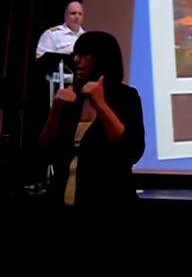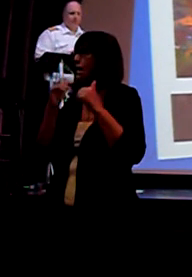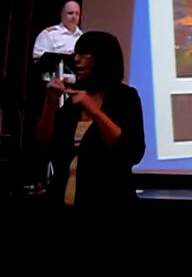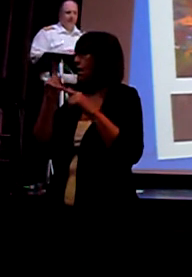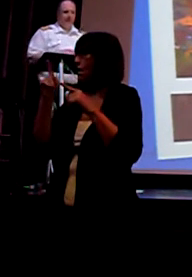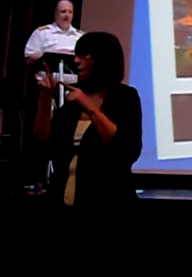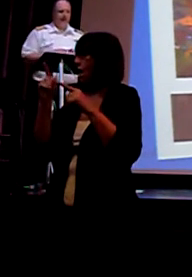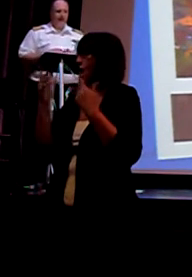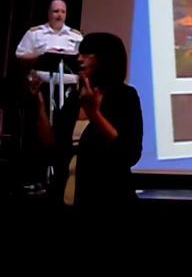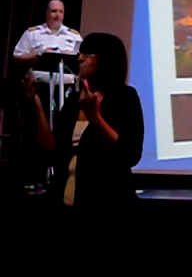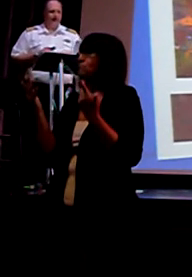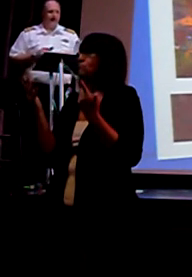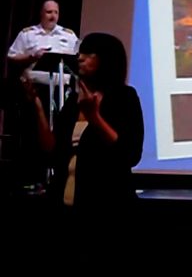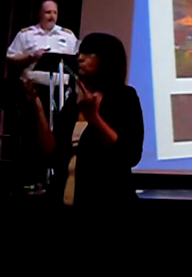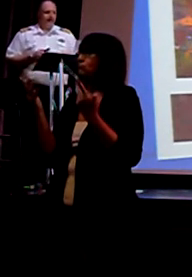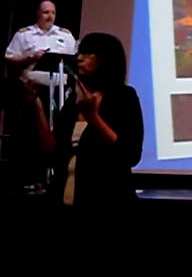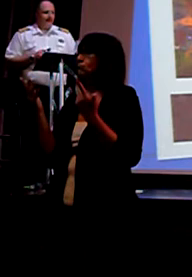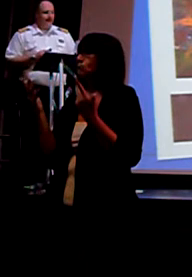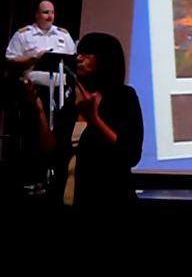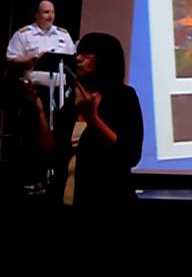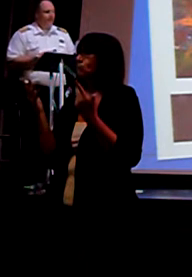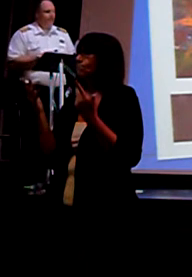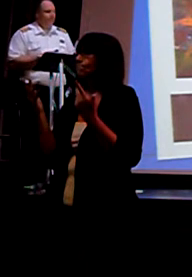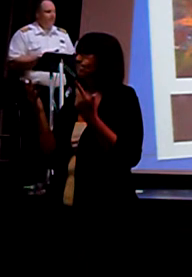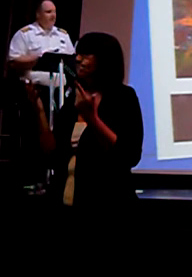was the